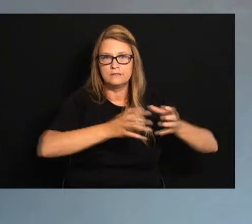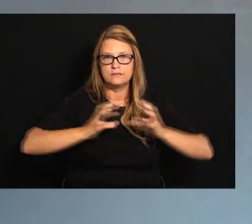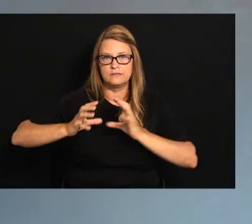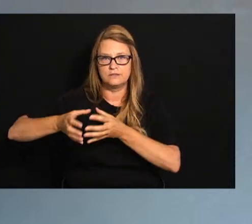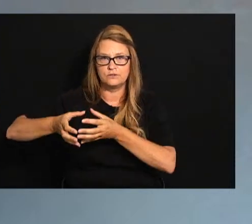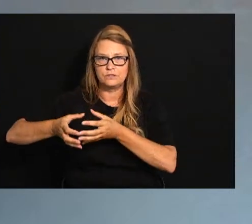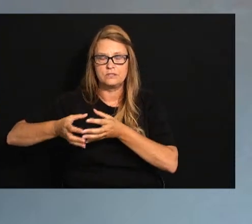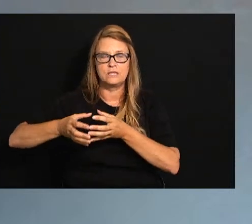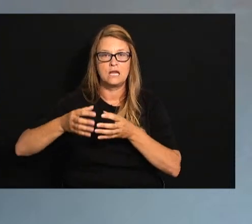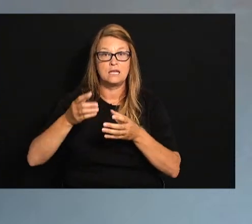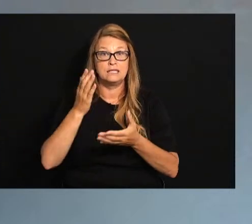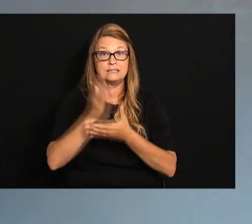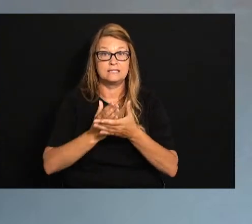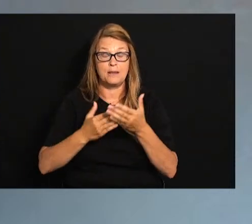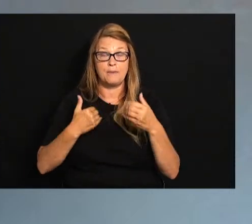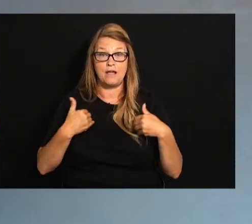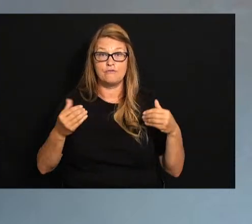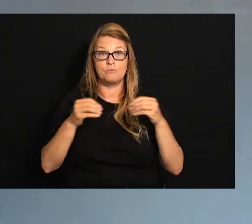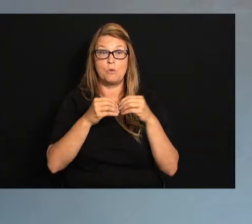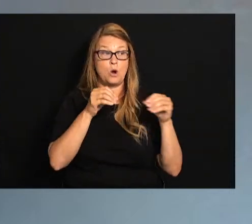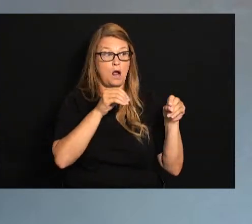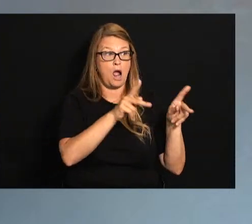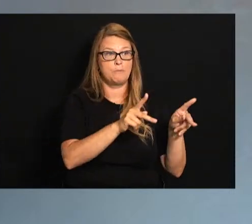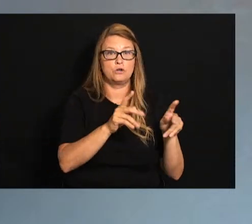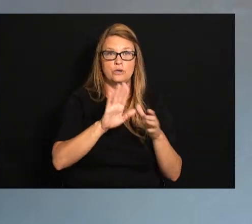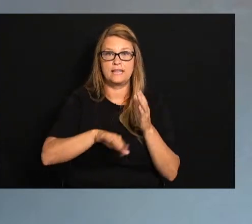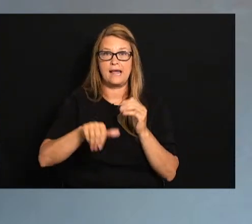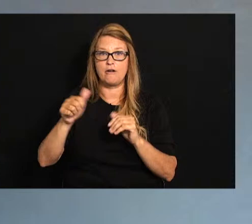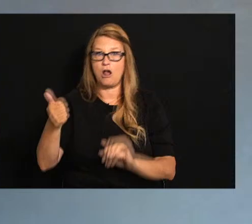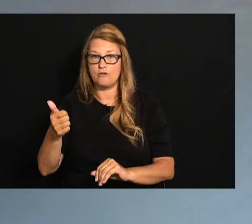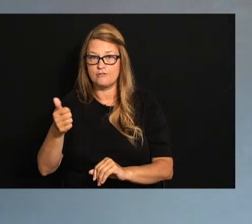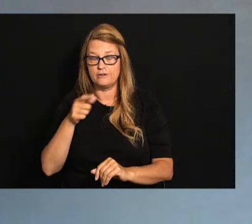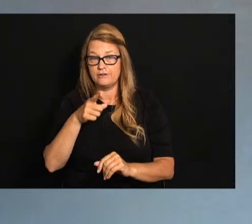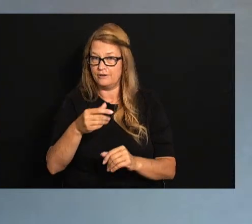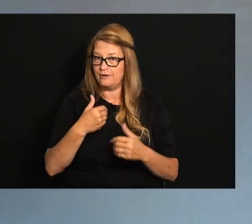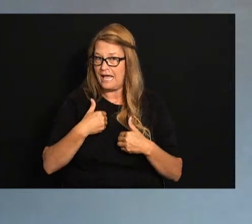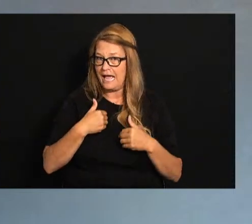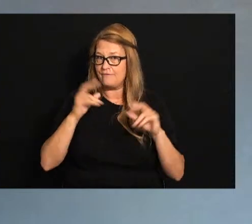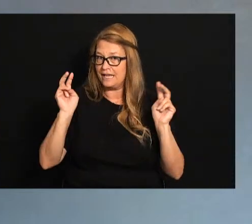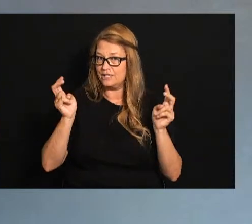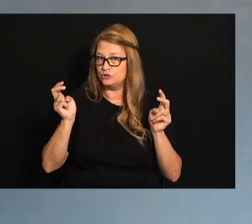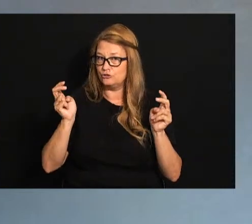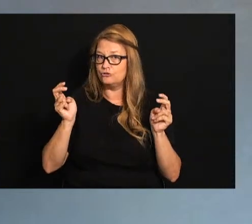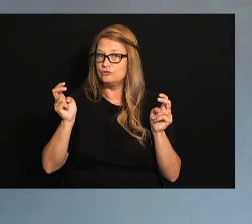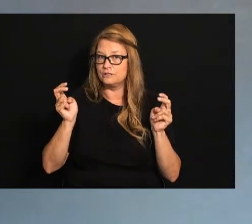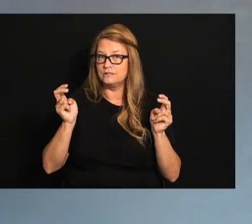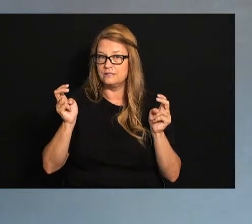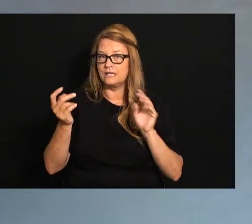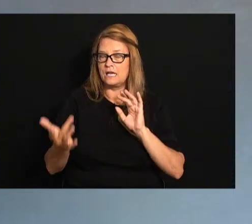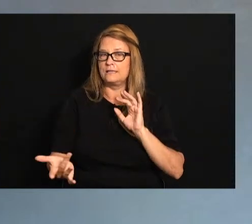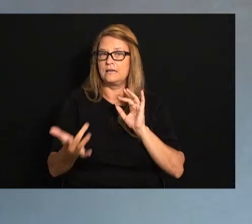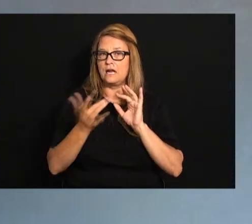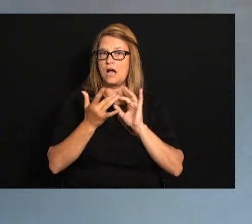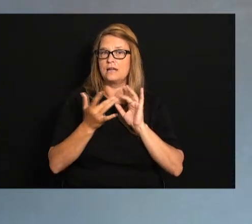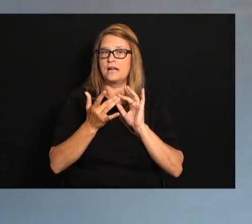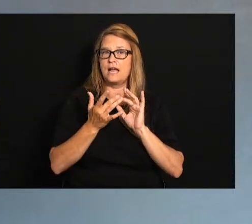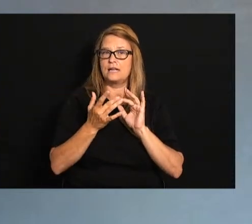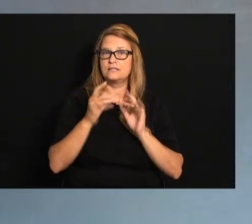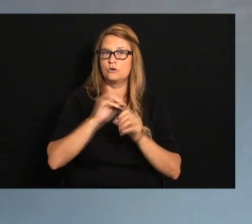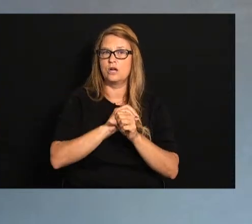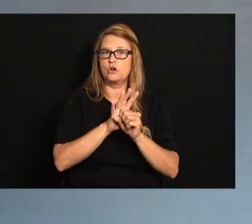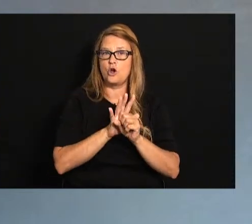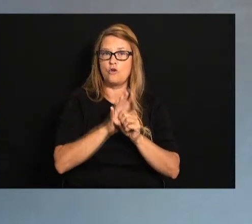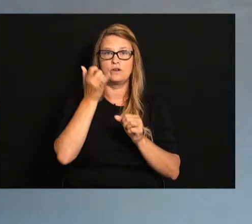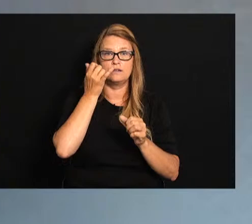or opportunities to order. So if you have an issue, reach out to our COVID